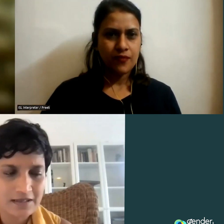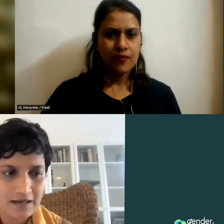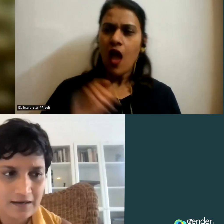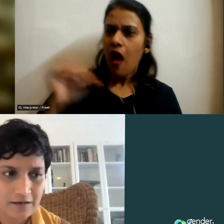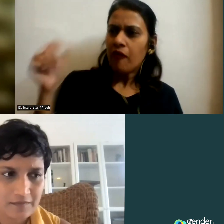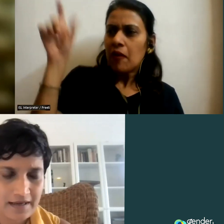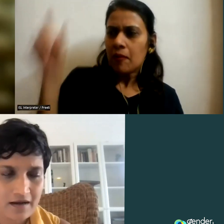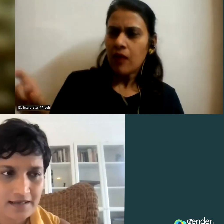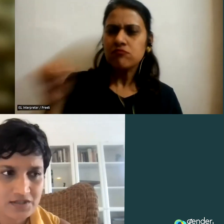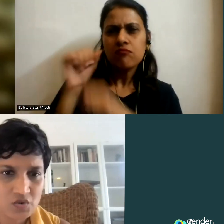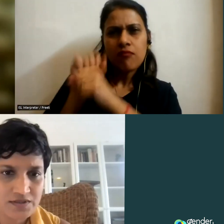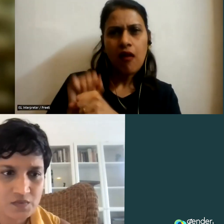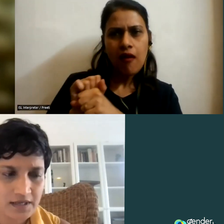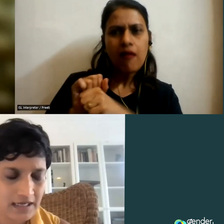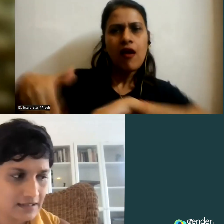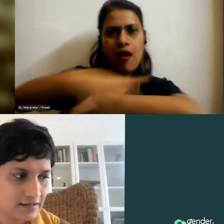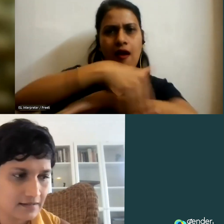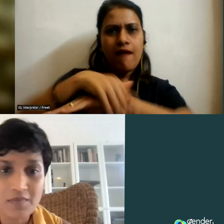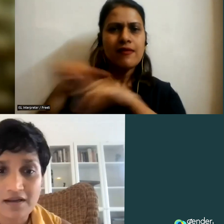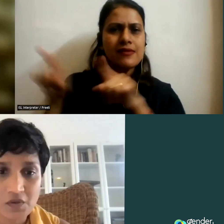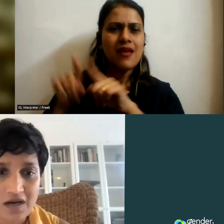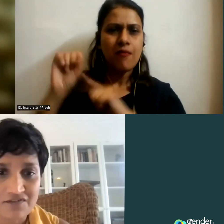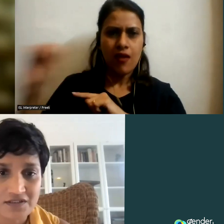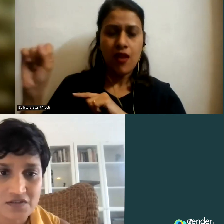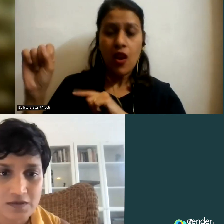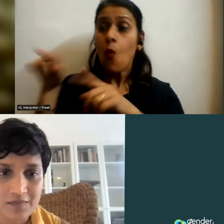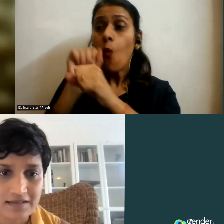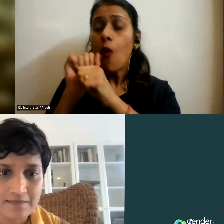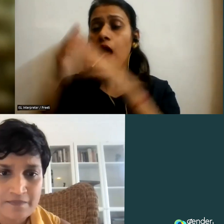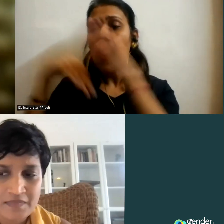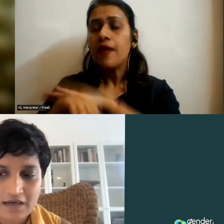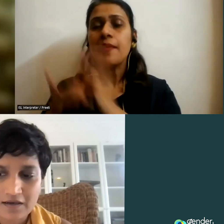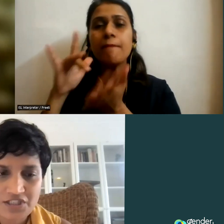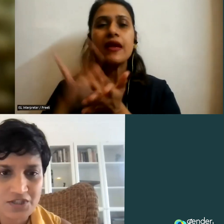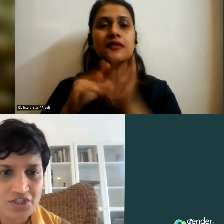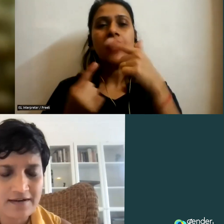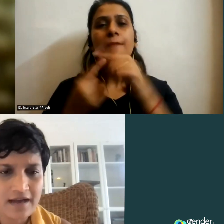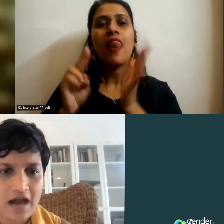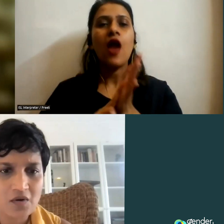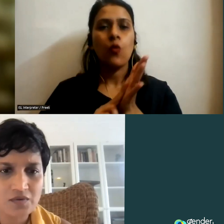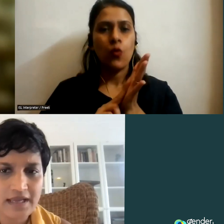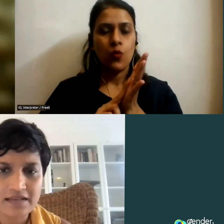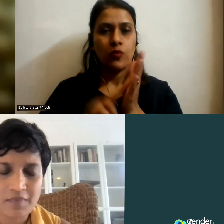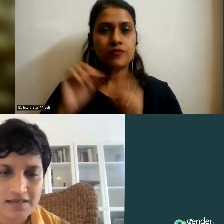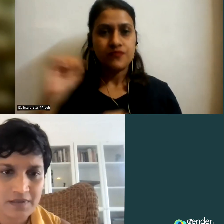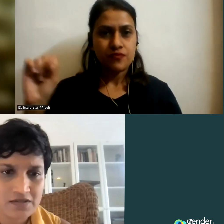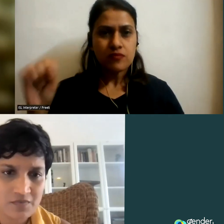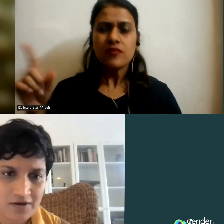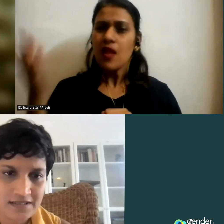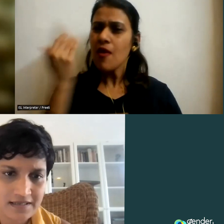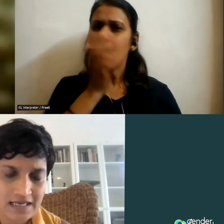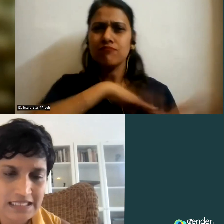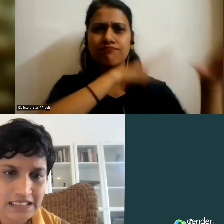practitioner, an architect who was working in Tamil Nadu after the tsunami. She was sharing how they had the